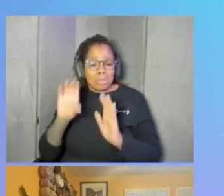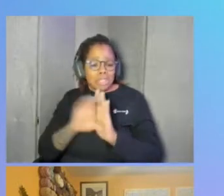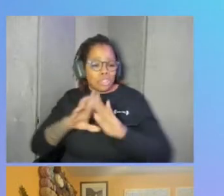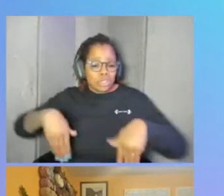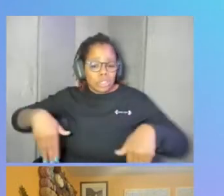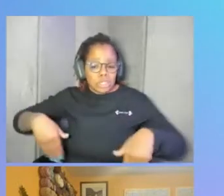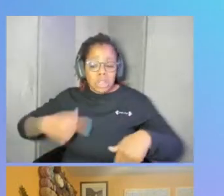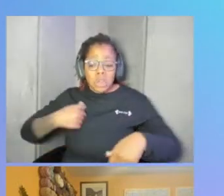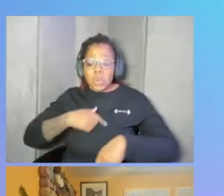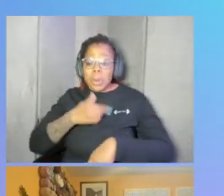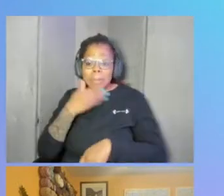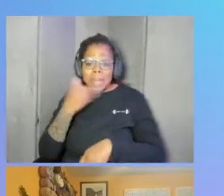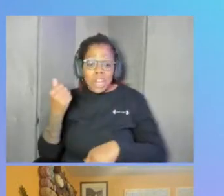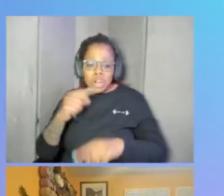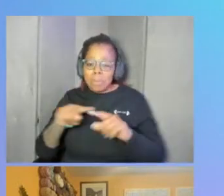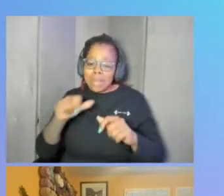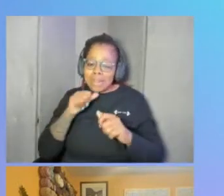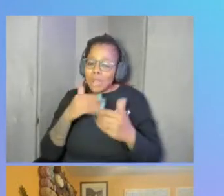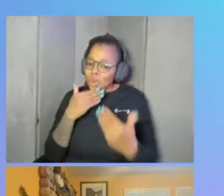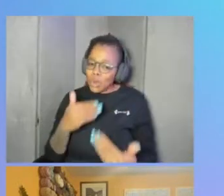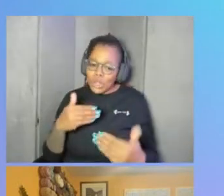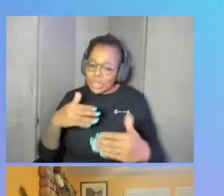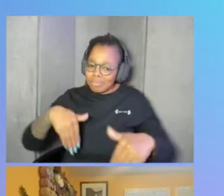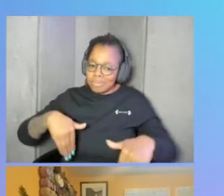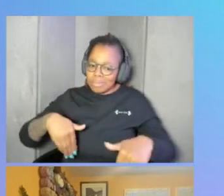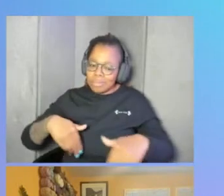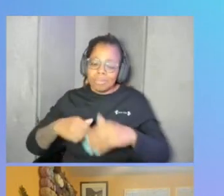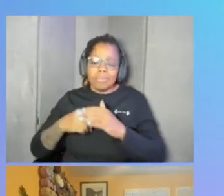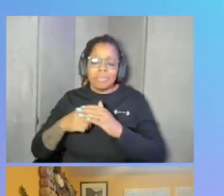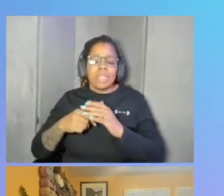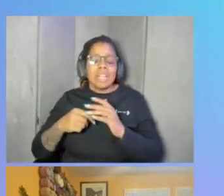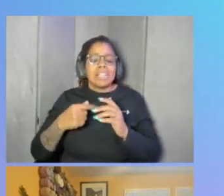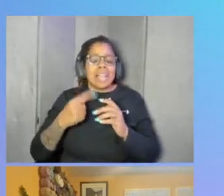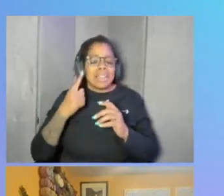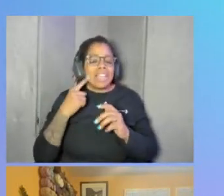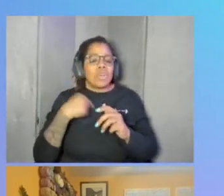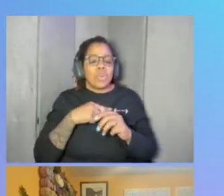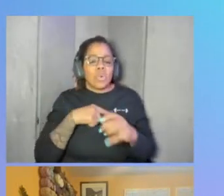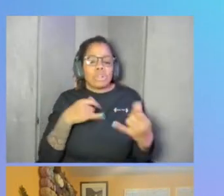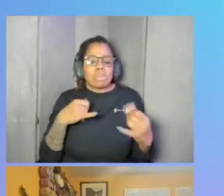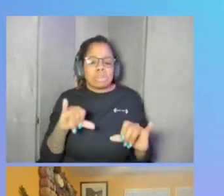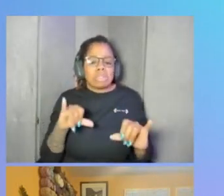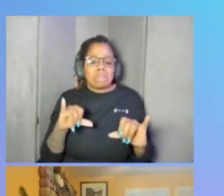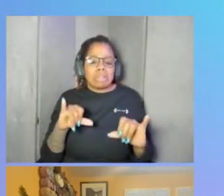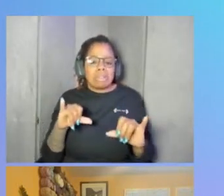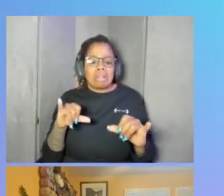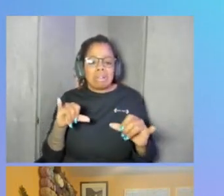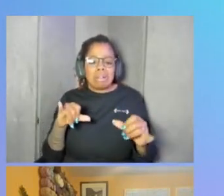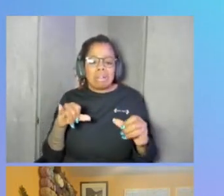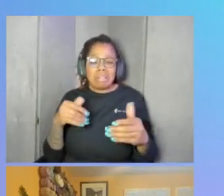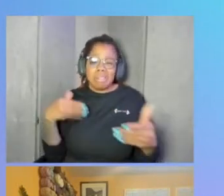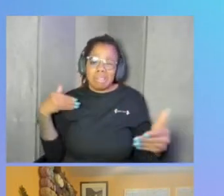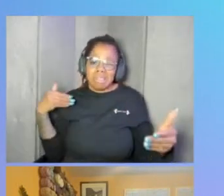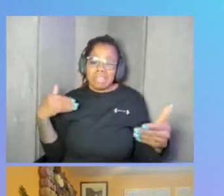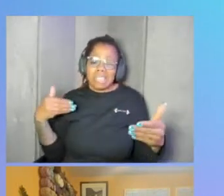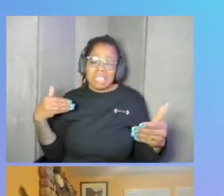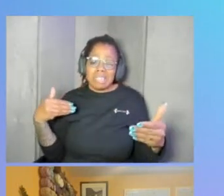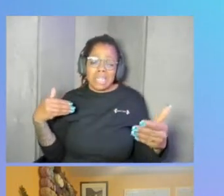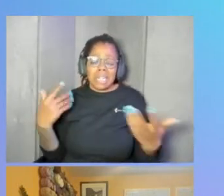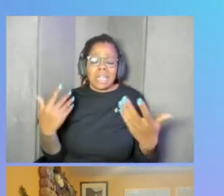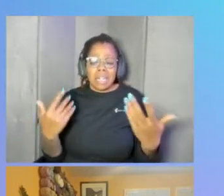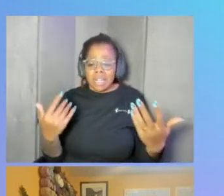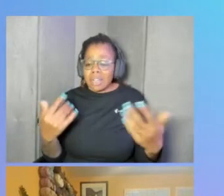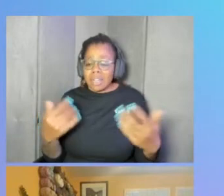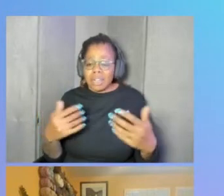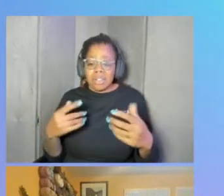but we're still not good at it. So I think we're still probably a ways off from it being,